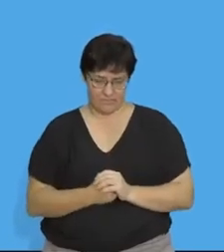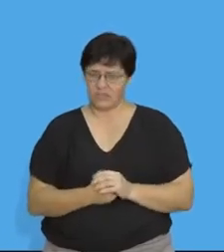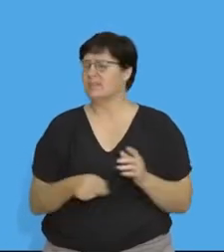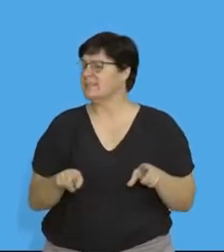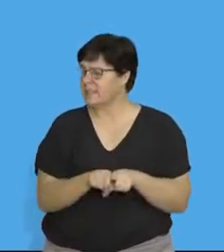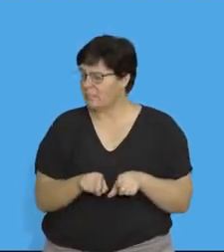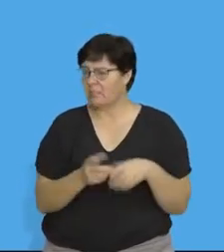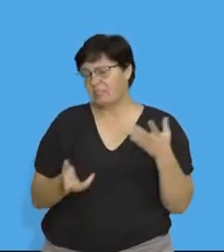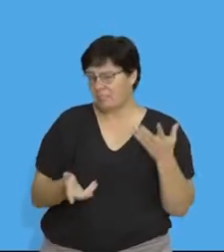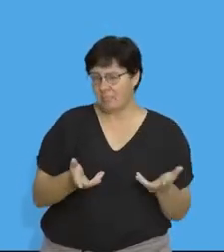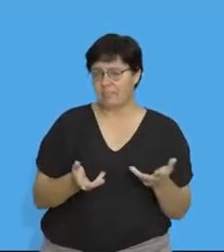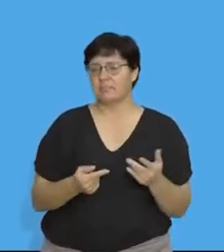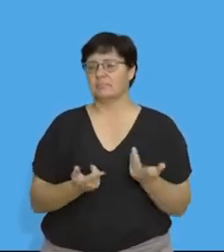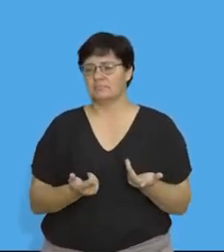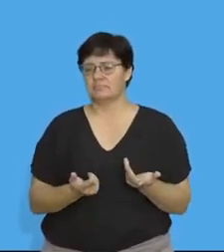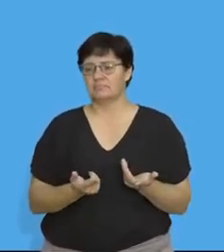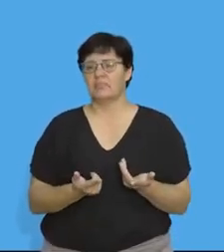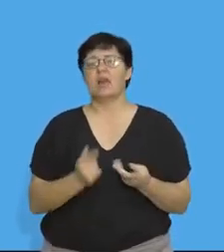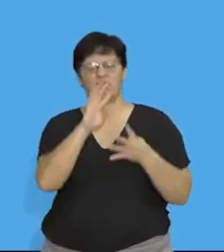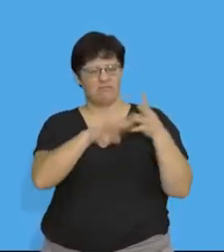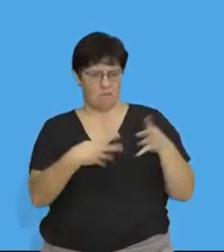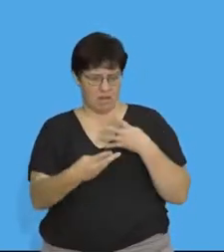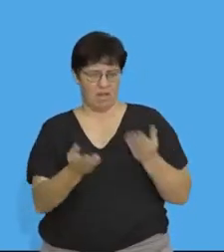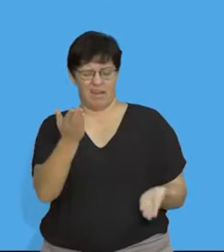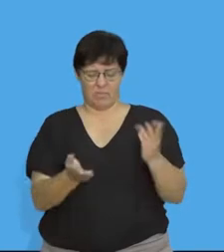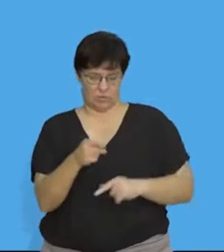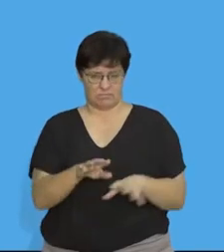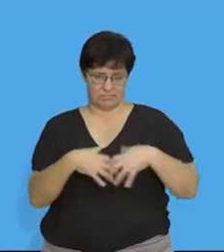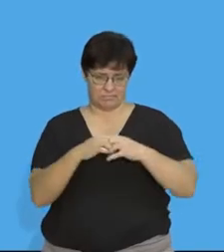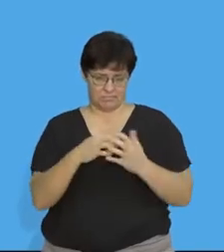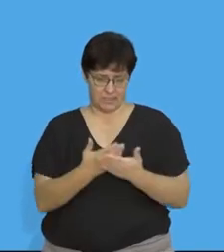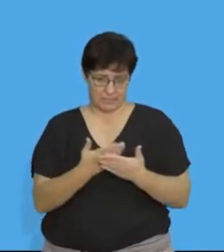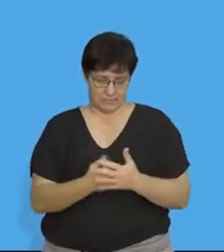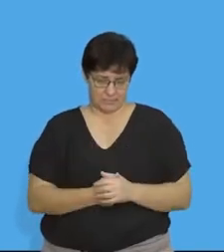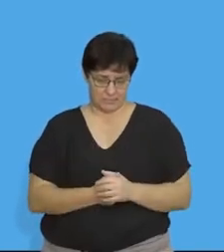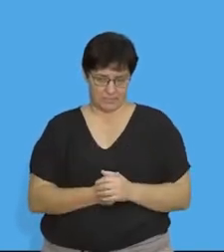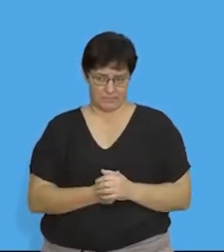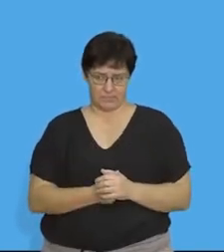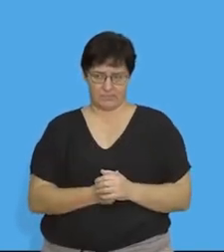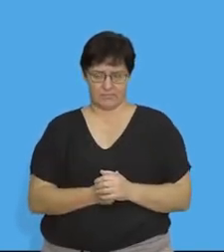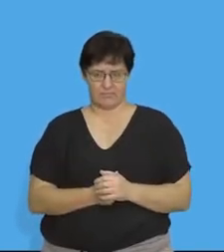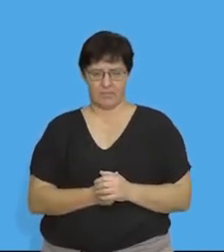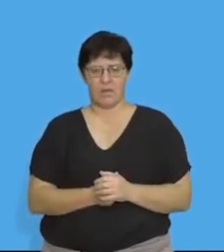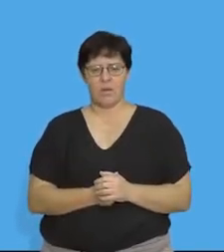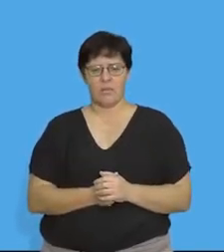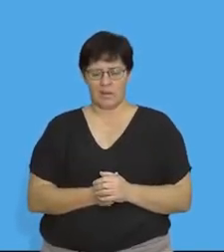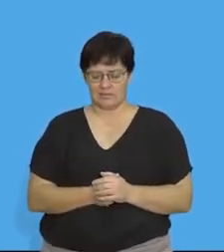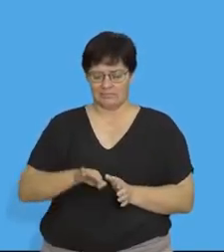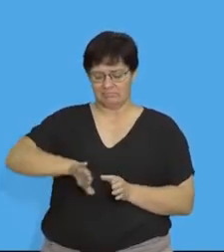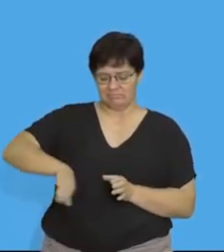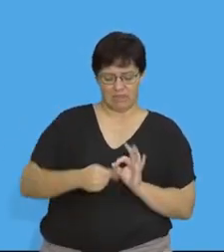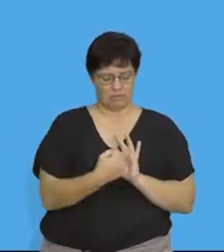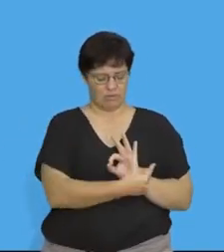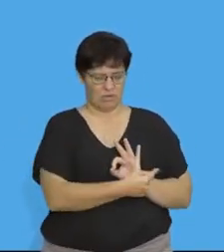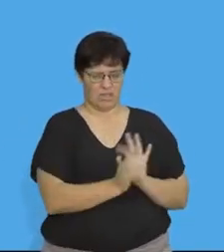can represent them as a formula or an equation. But we're going to limit ourselves to words, tables,